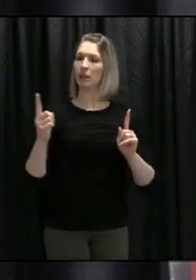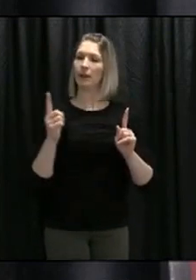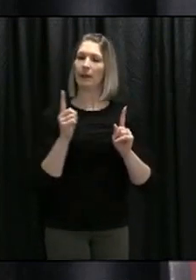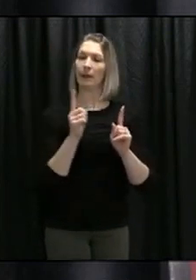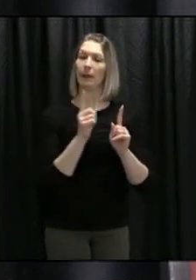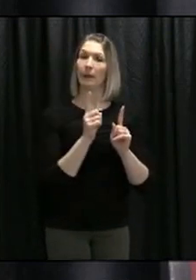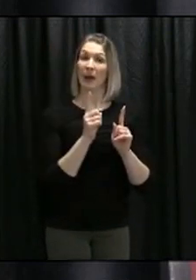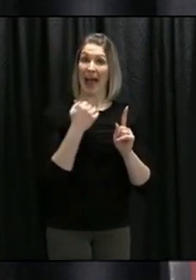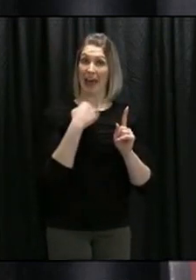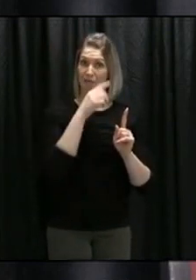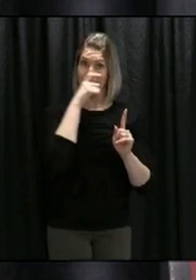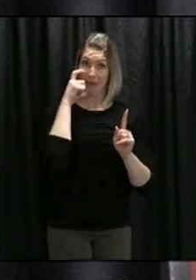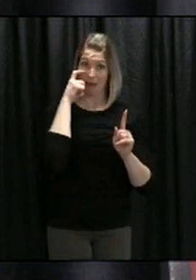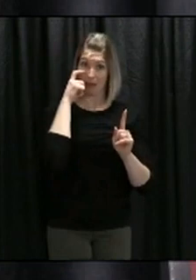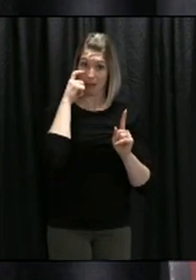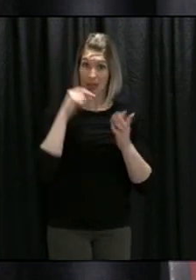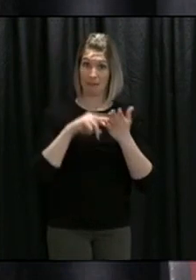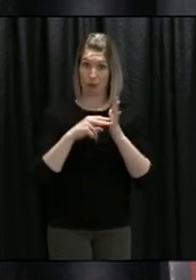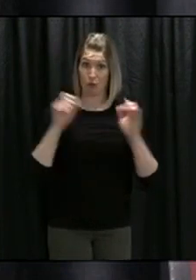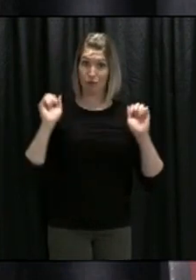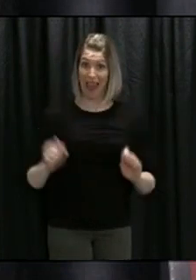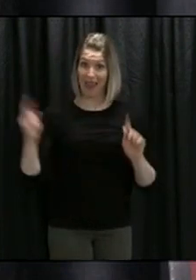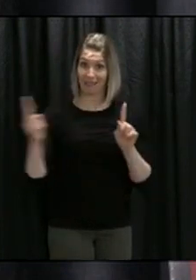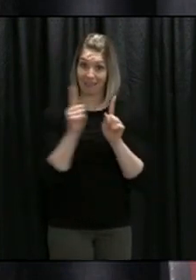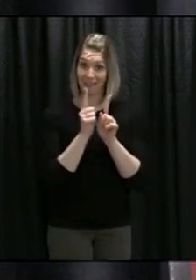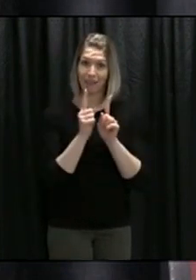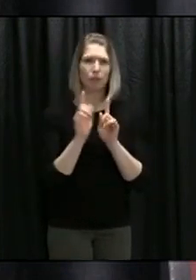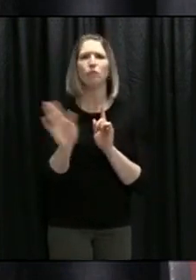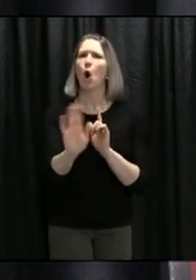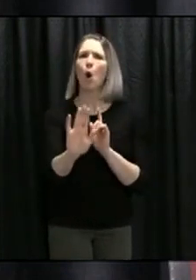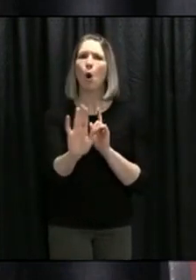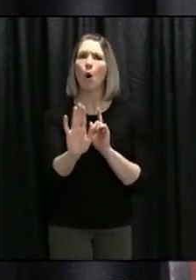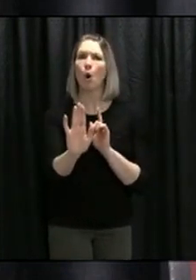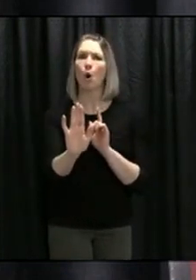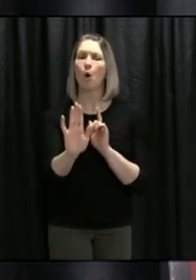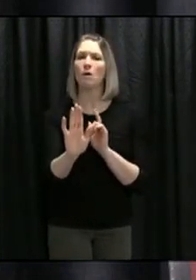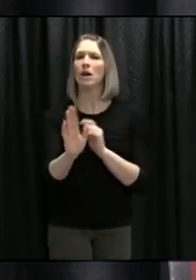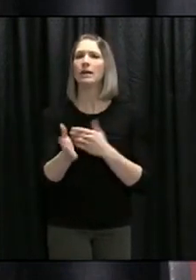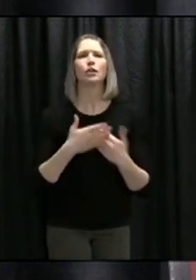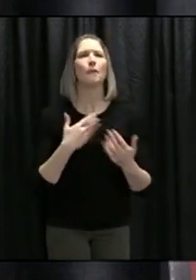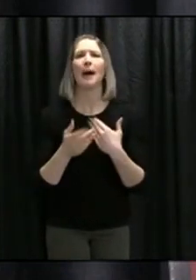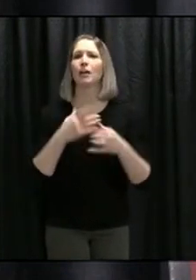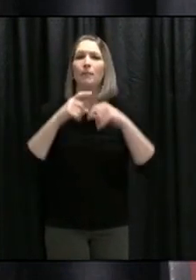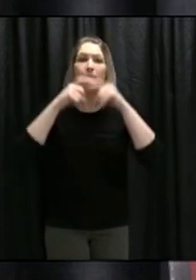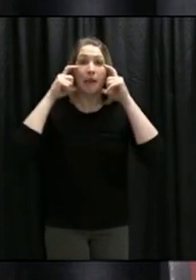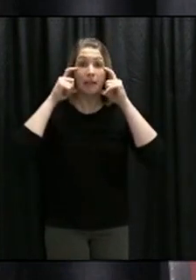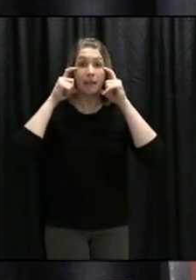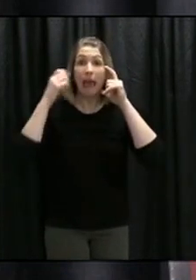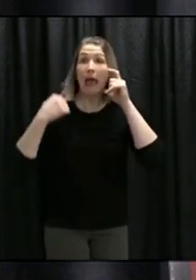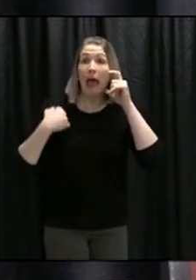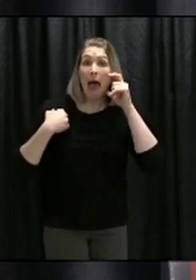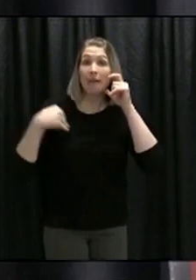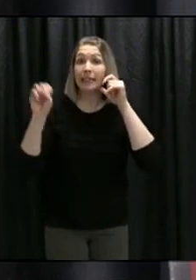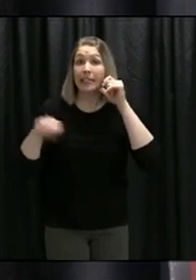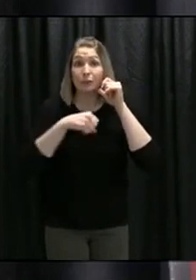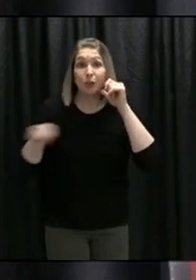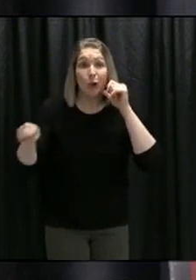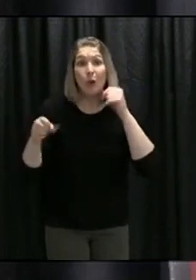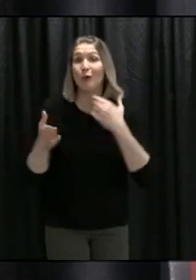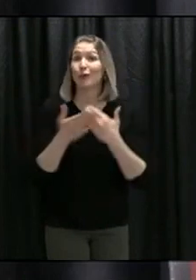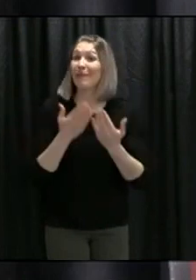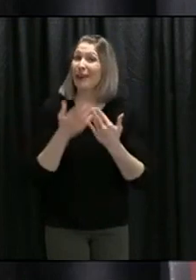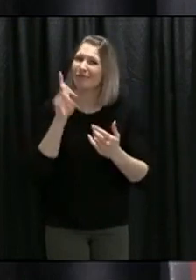not a substitute for physical distancing. That still, mask or no, is your best bet. I've also